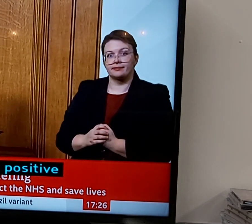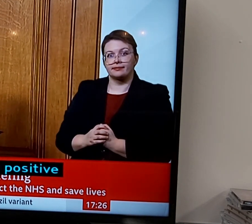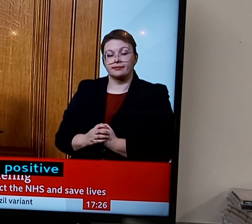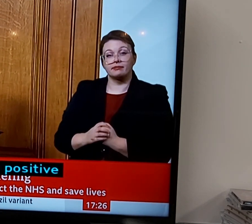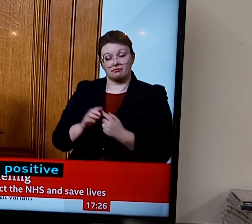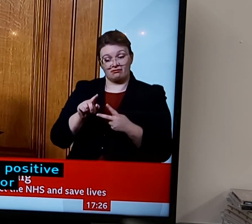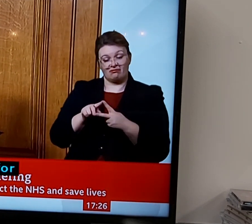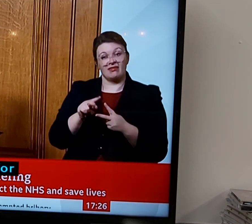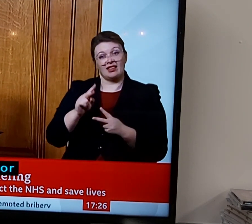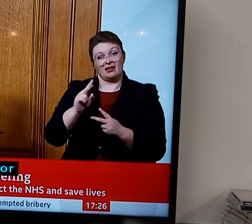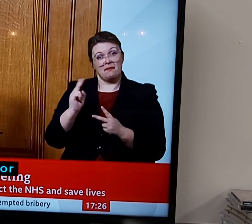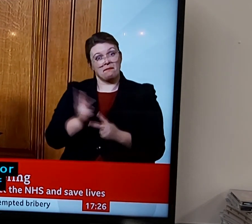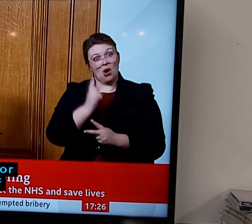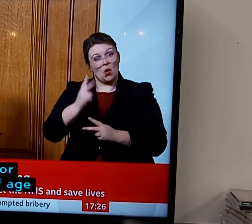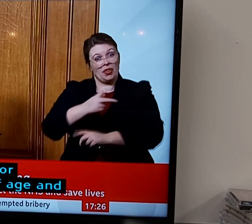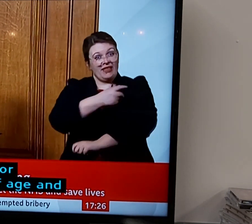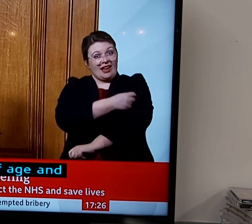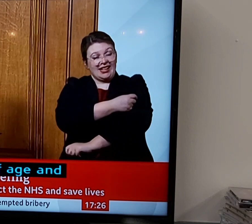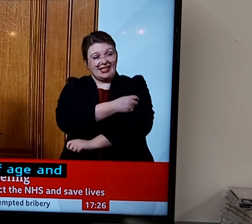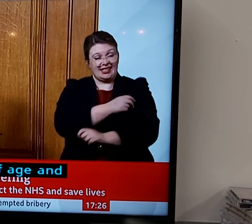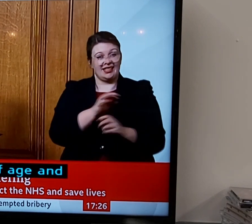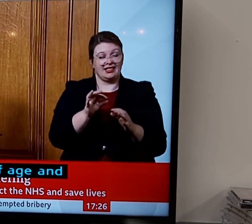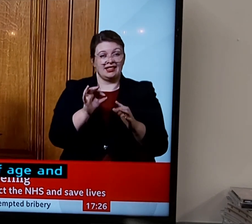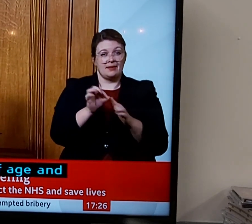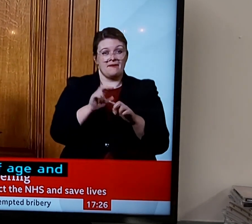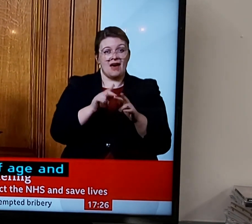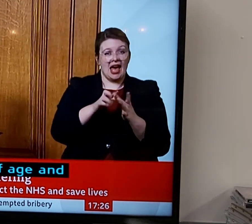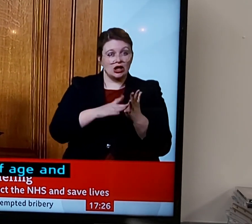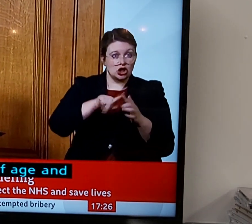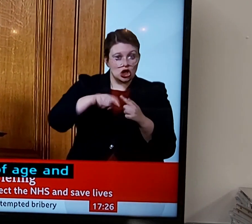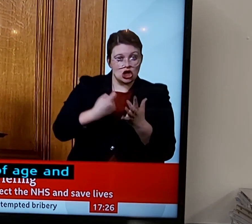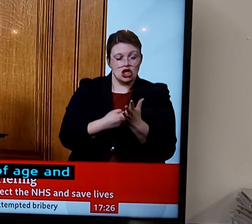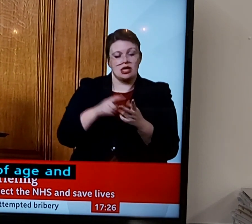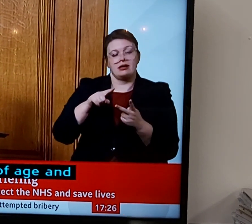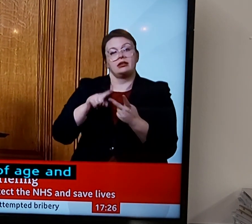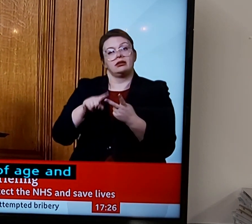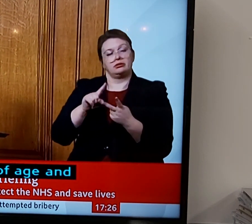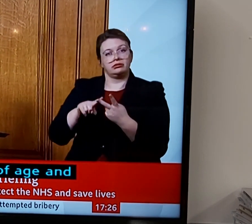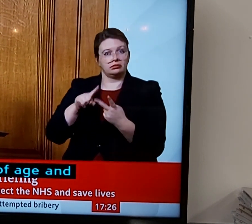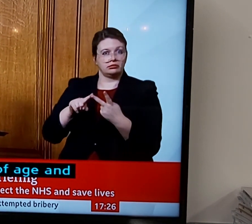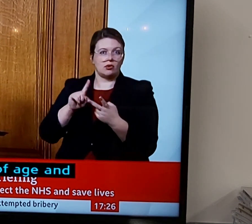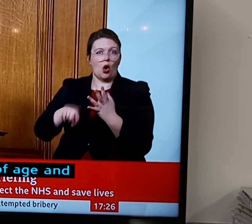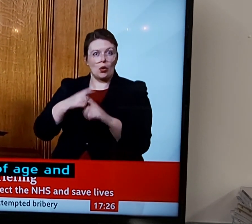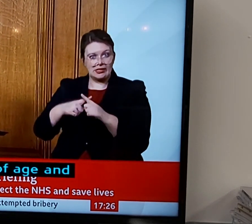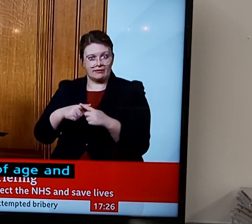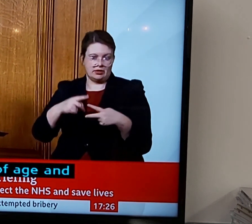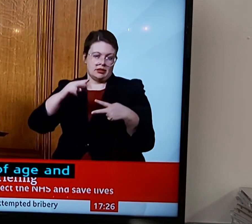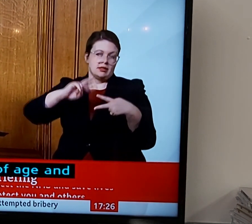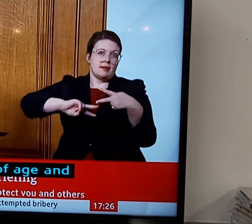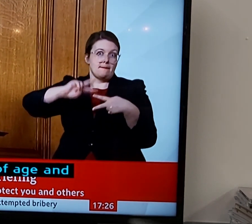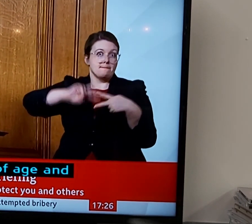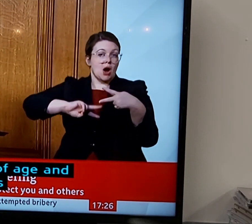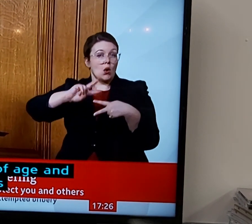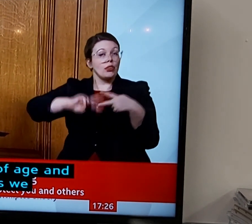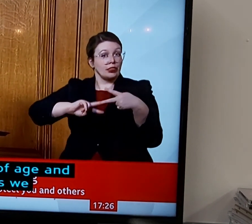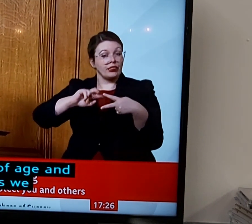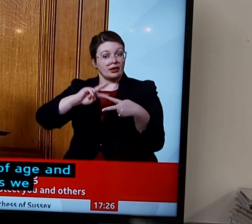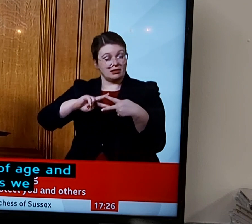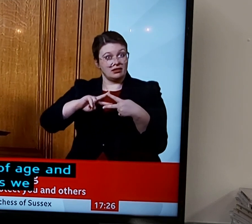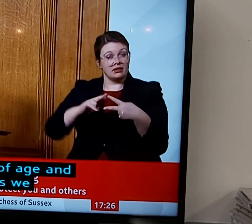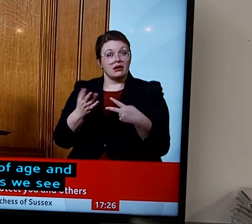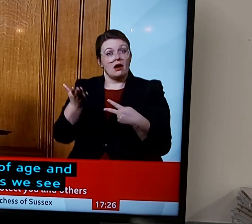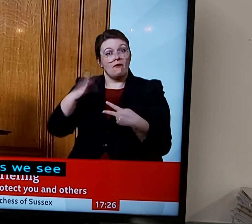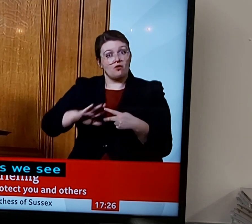both vaccines, we see vaccine effectiveness against illness after the first